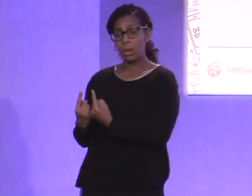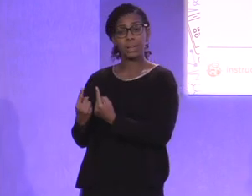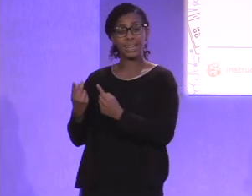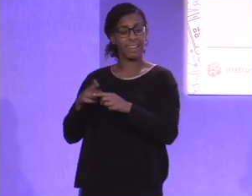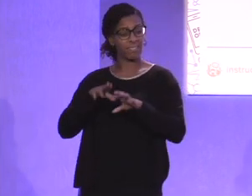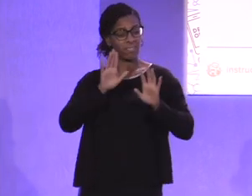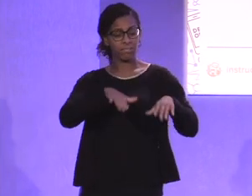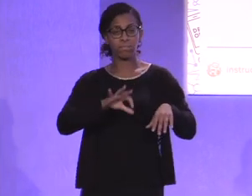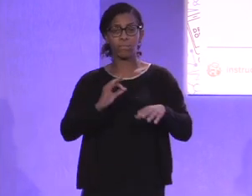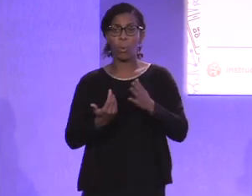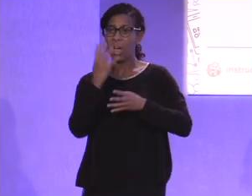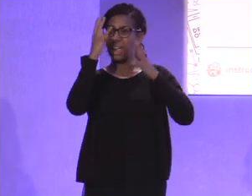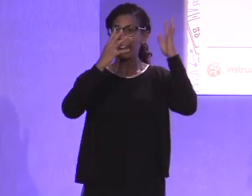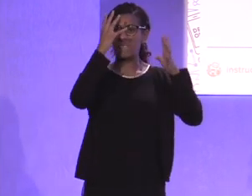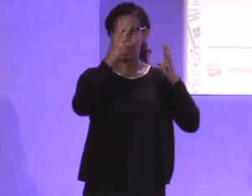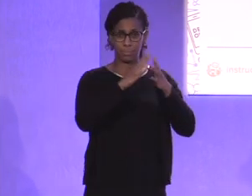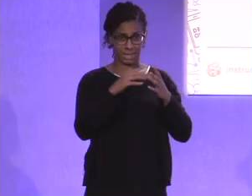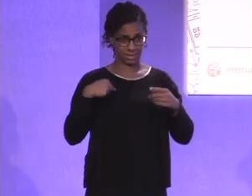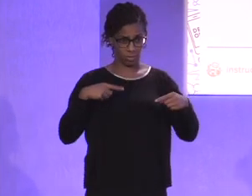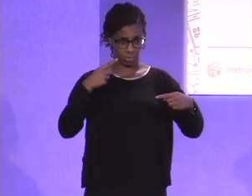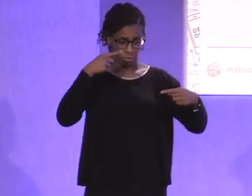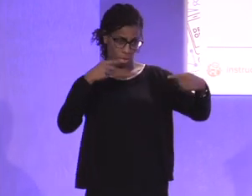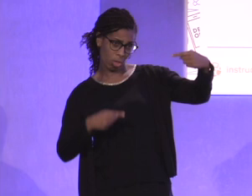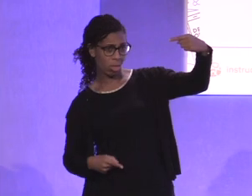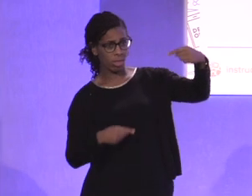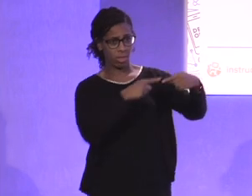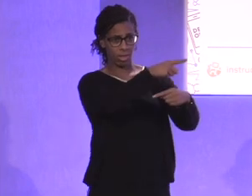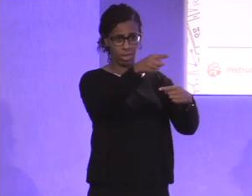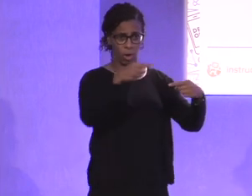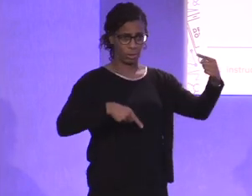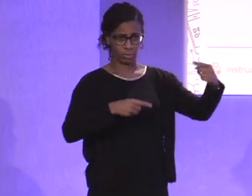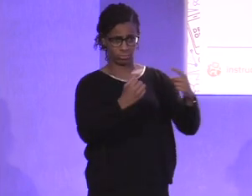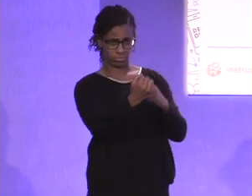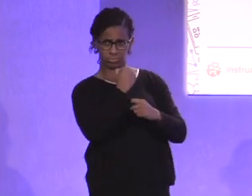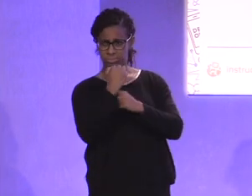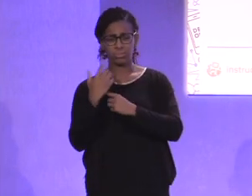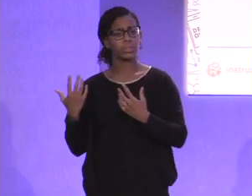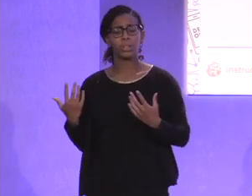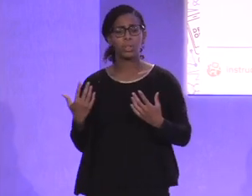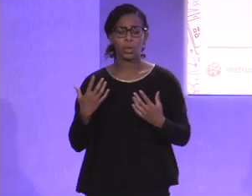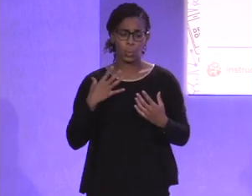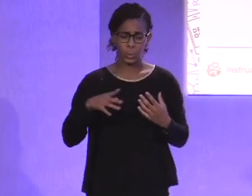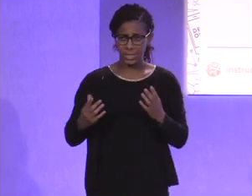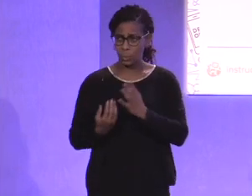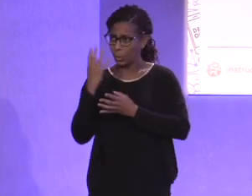innovating. To innovate, you need to create change, and that can result in error budget consumption.